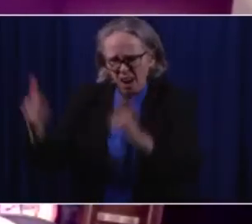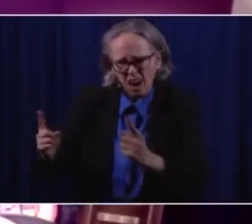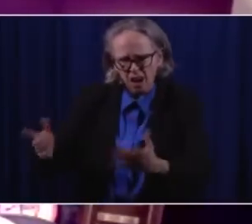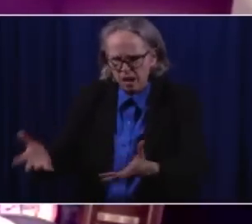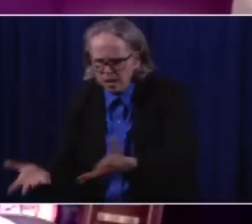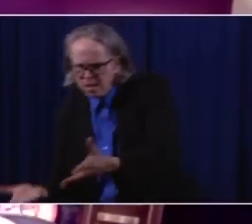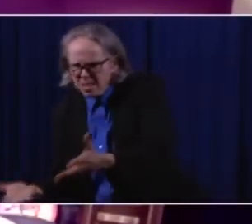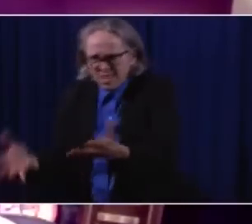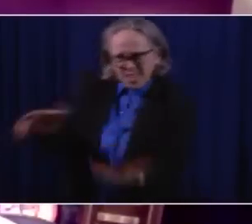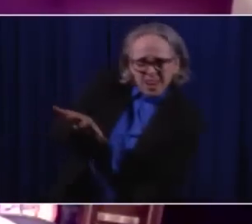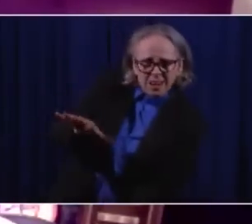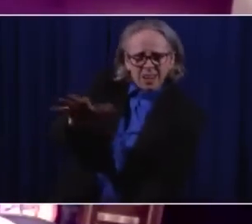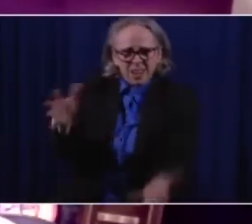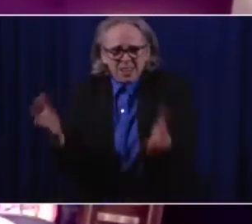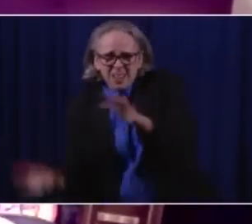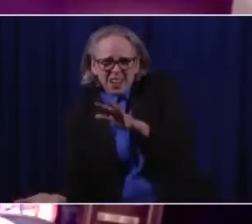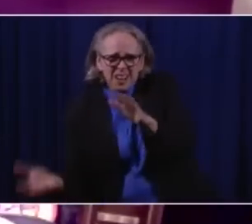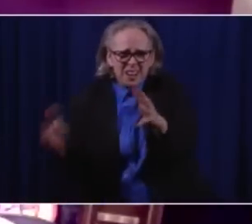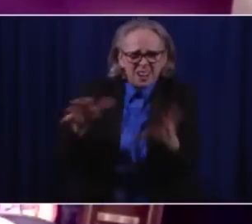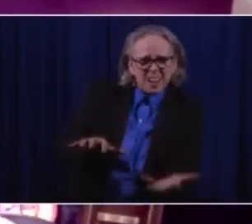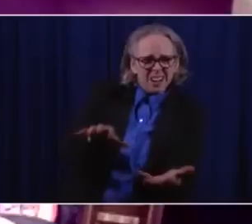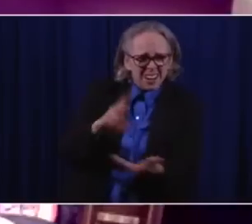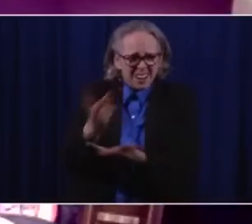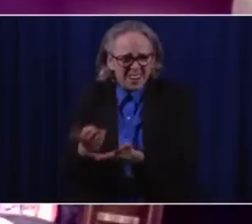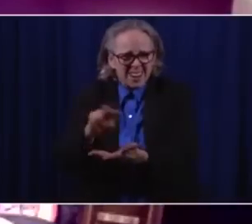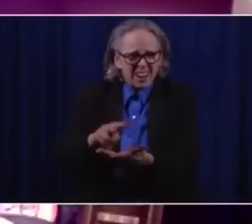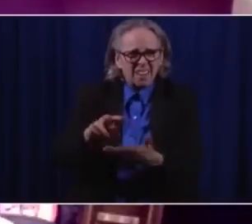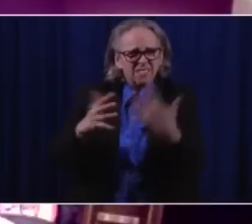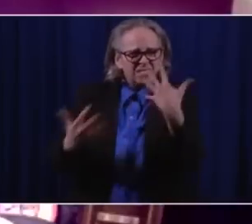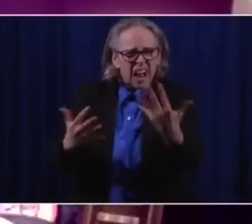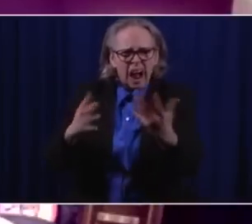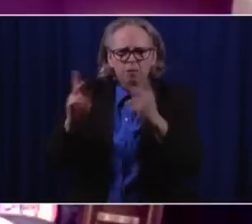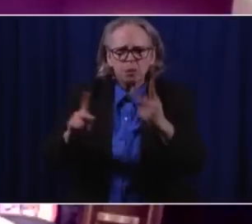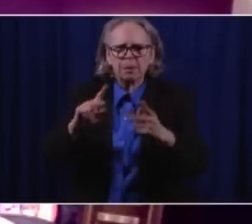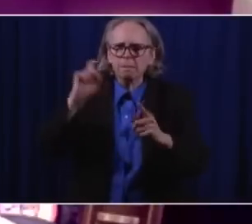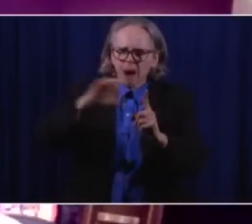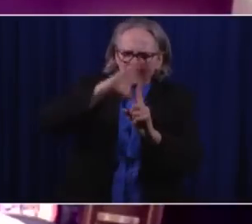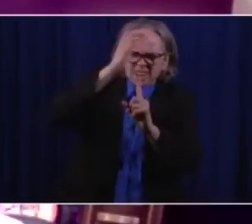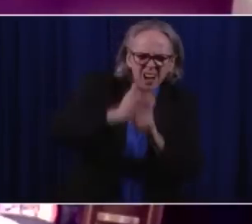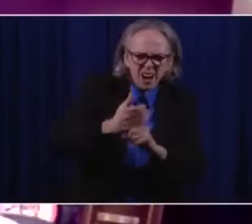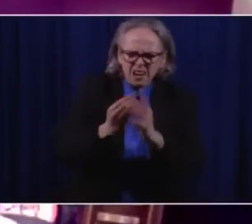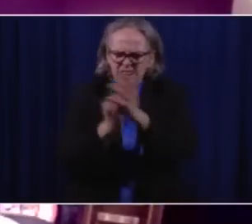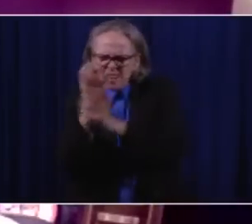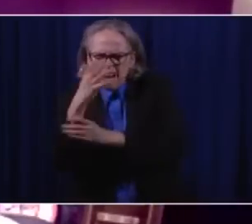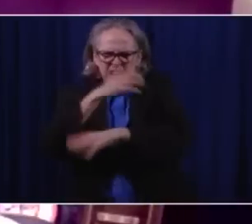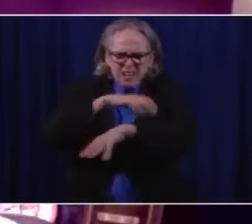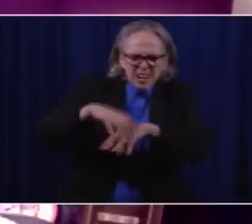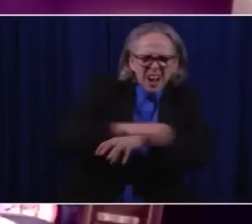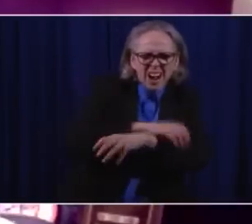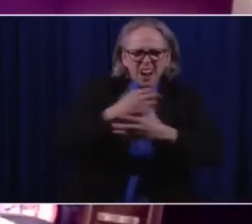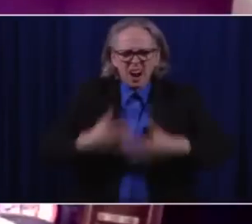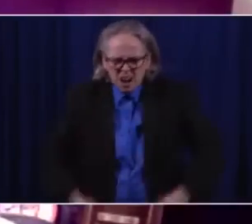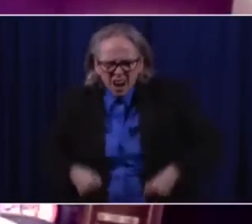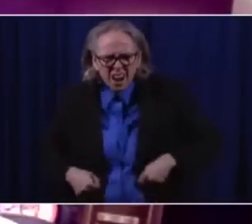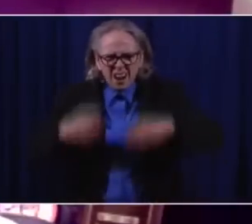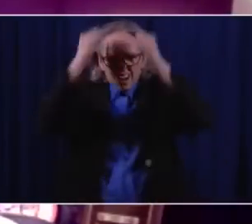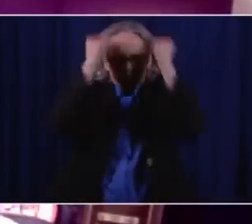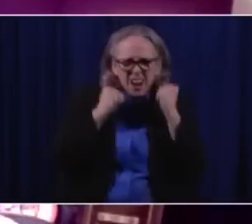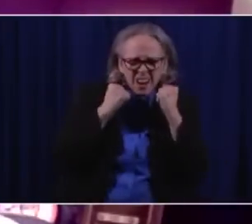all of that staff is in PPE that they have to put on to protect themselves and protect the next patients that they're going to be caring